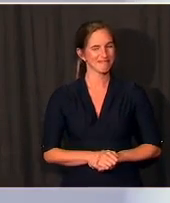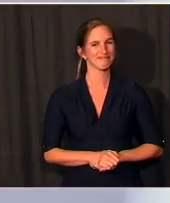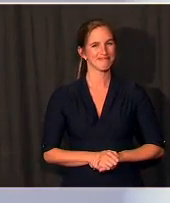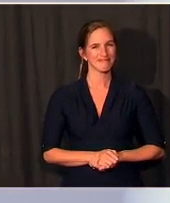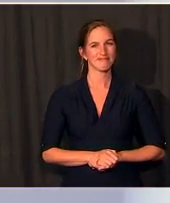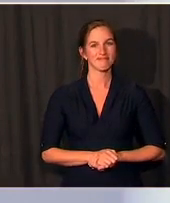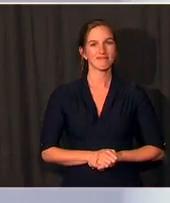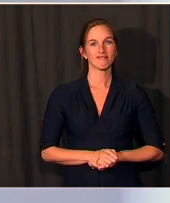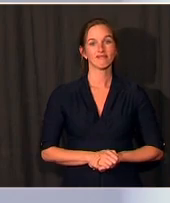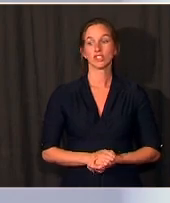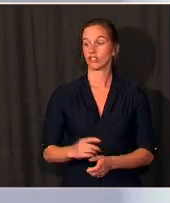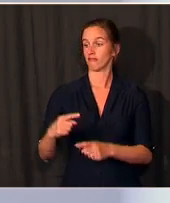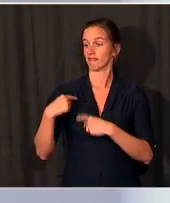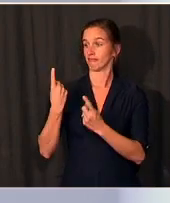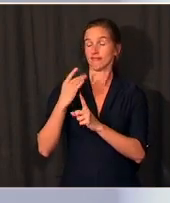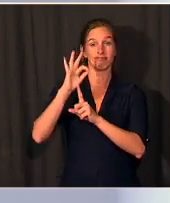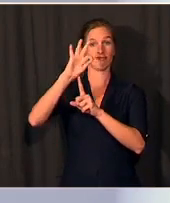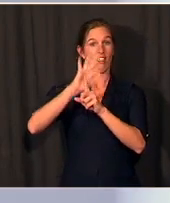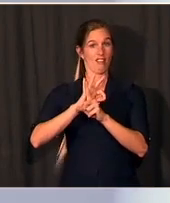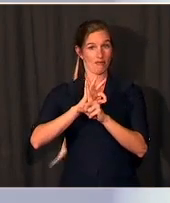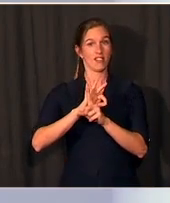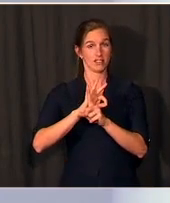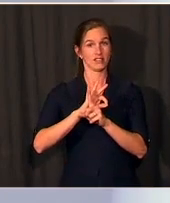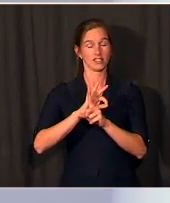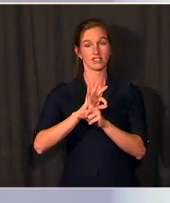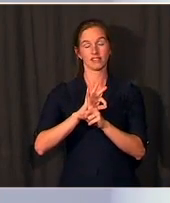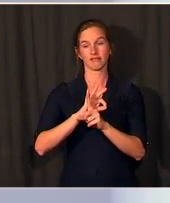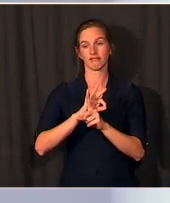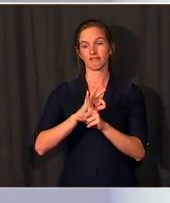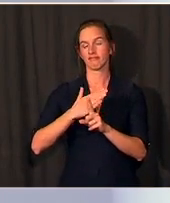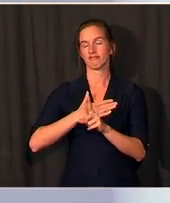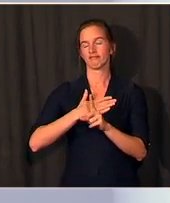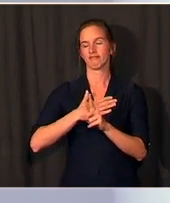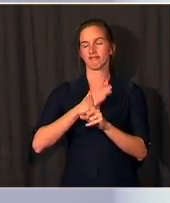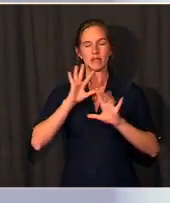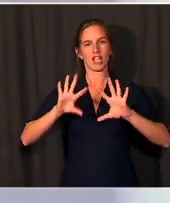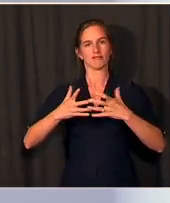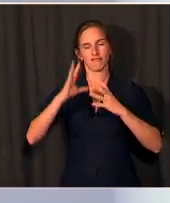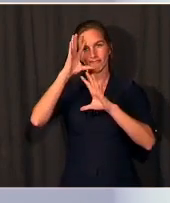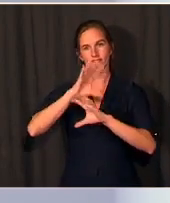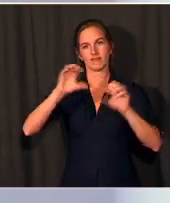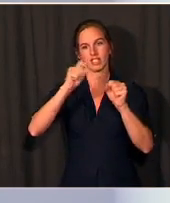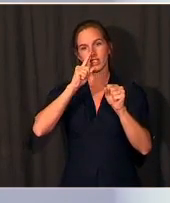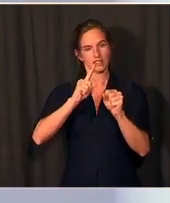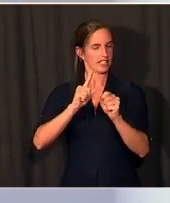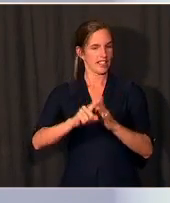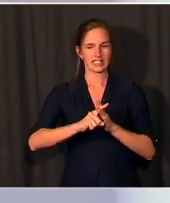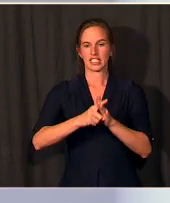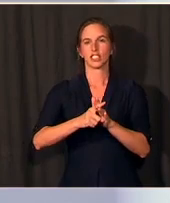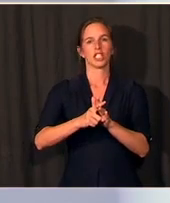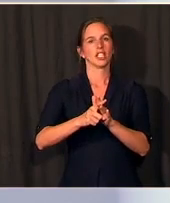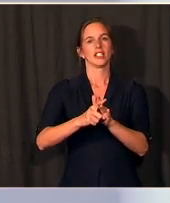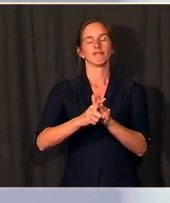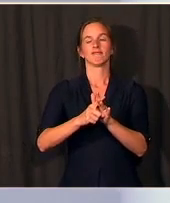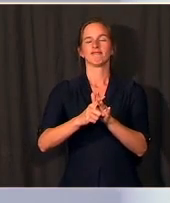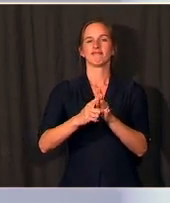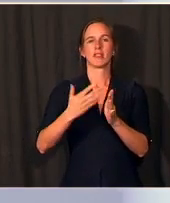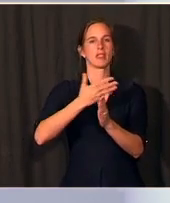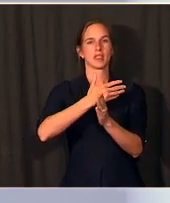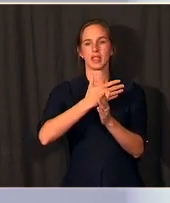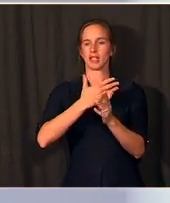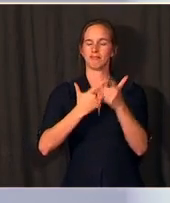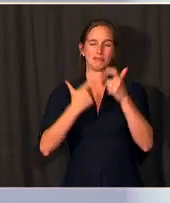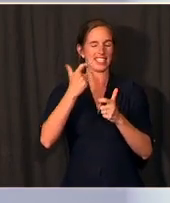In the past 9 months, my administration has initiated the single greatest mobilization in U.S.